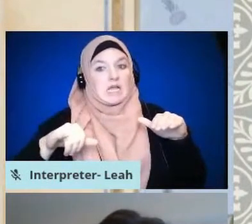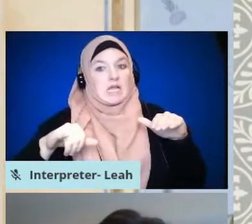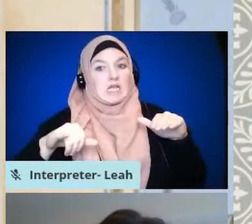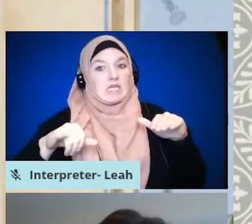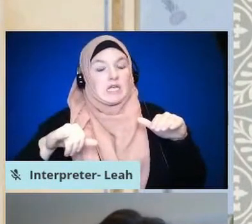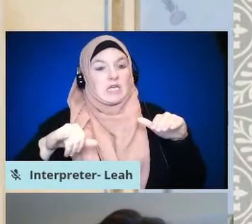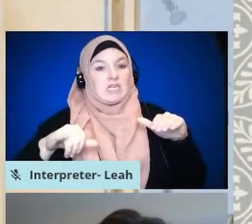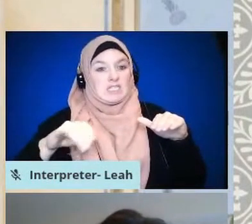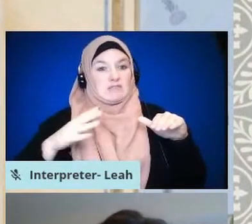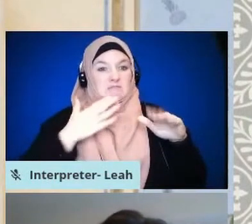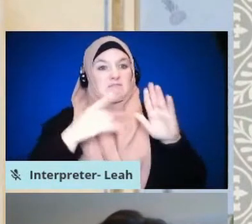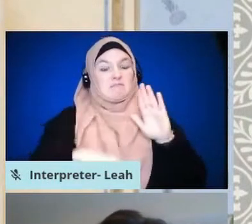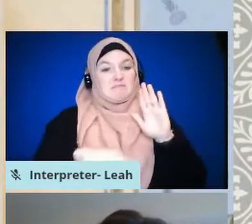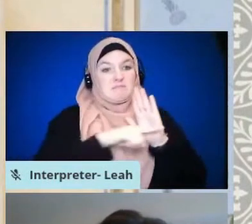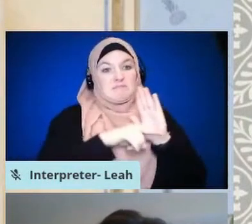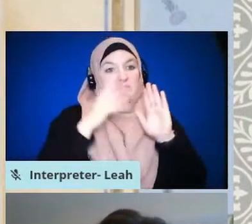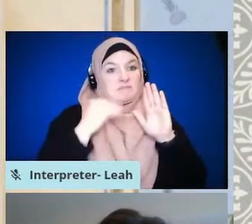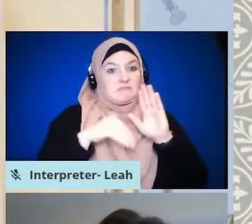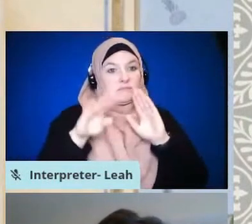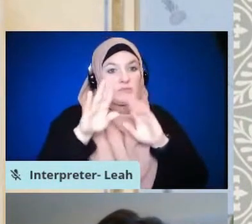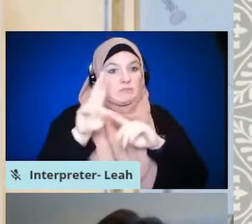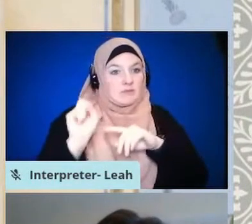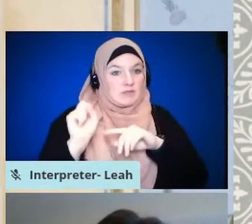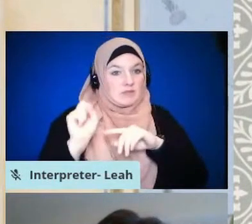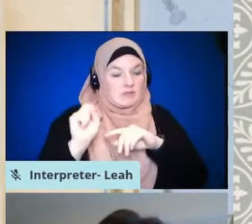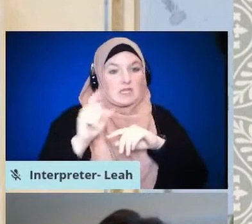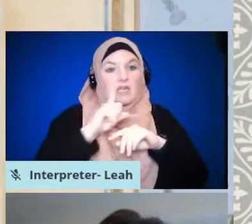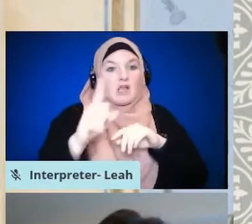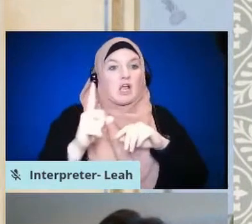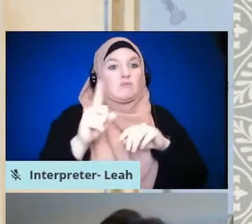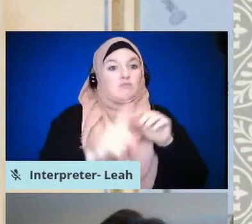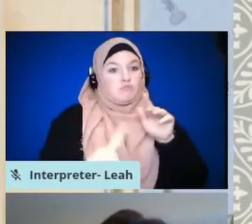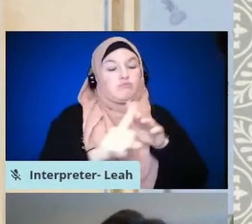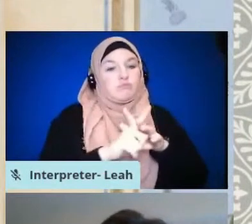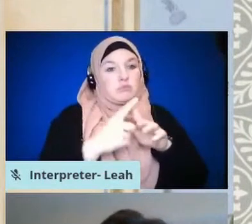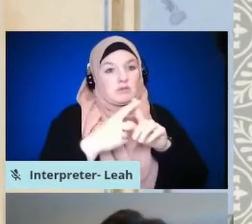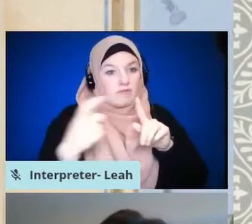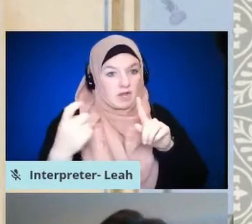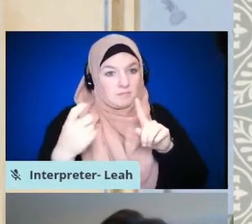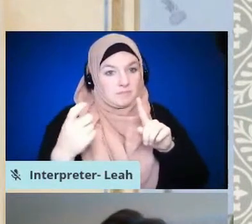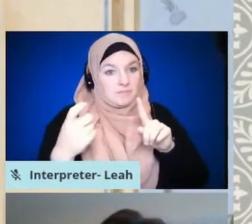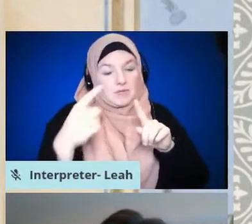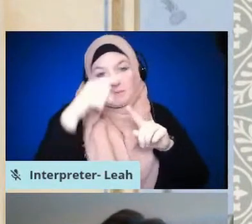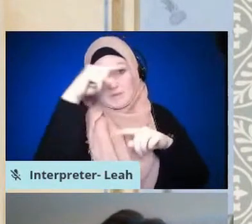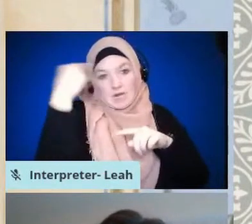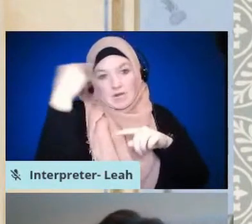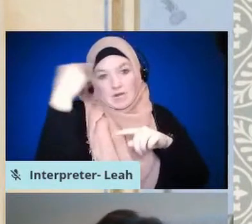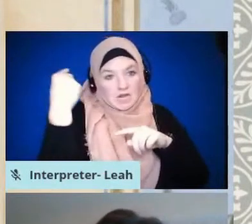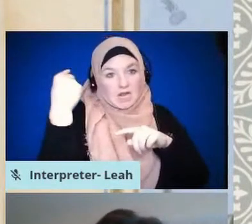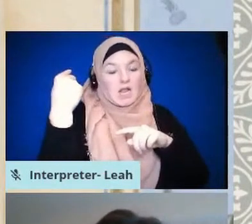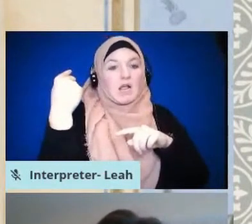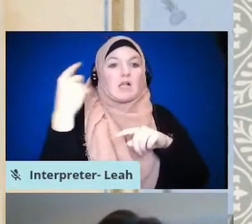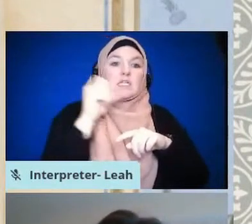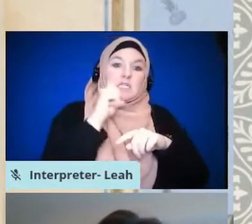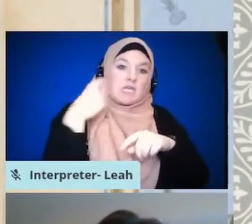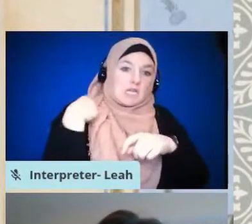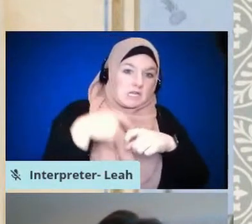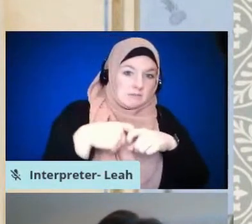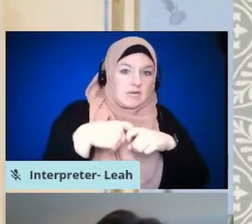adverse childhood experiences in the United States are coming from Black, non-Hispanic